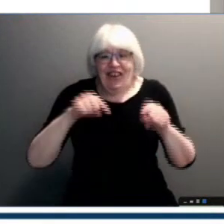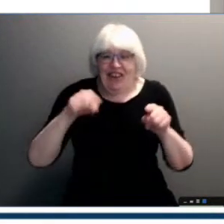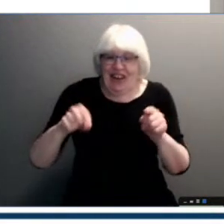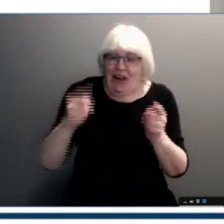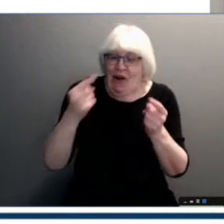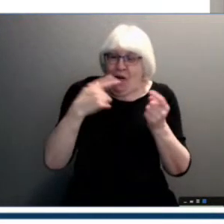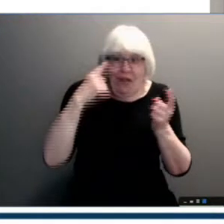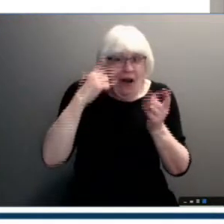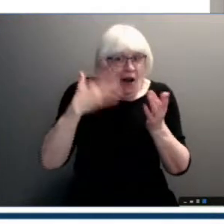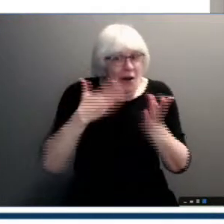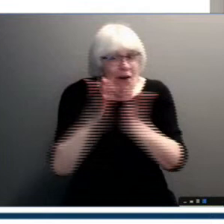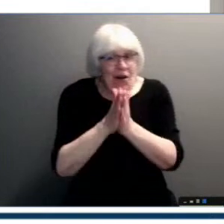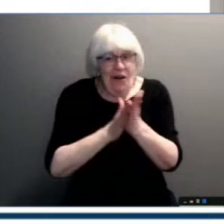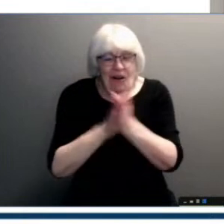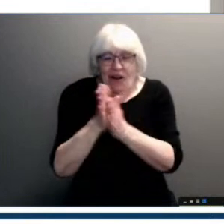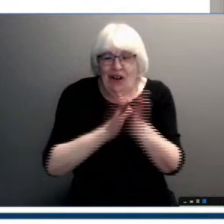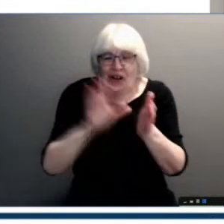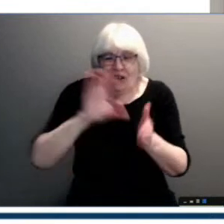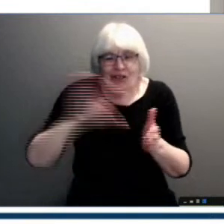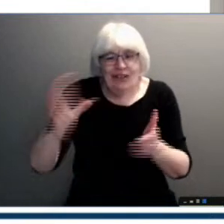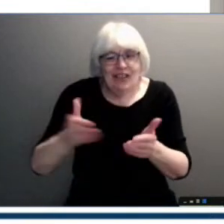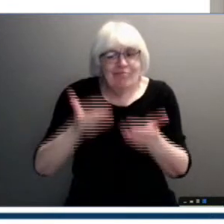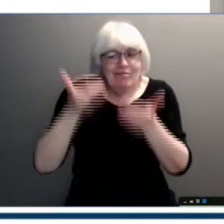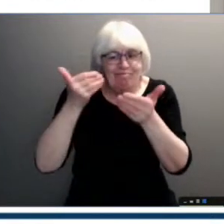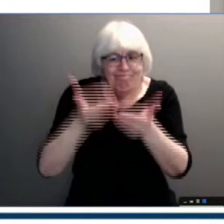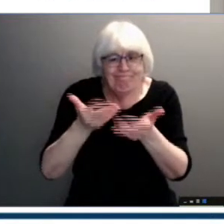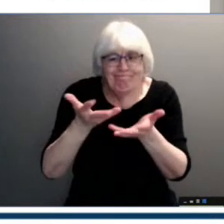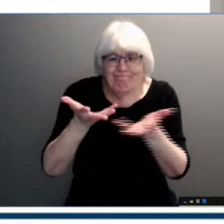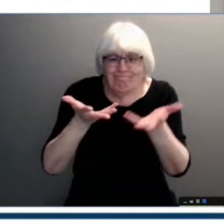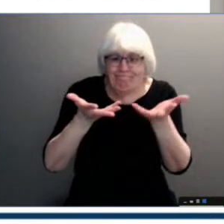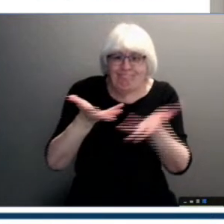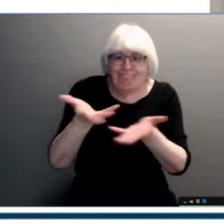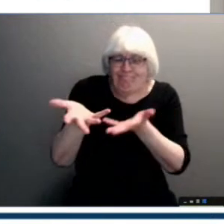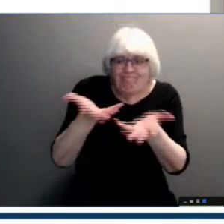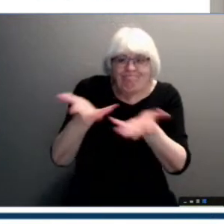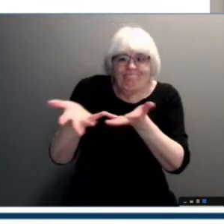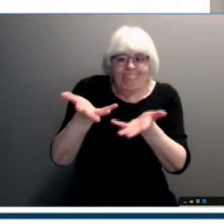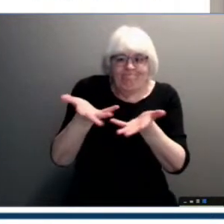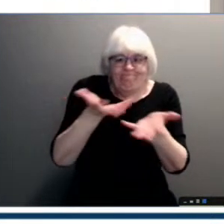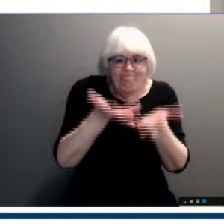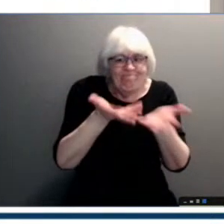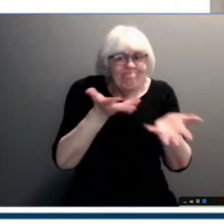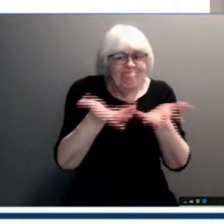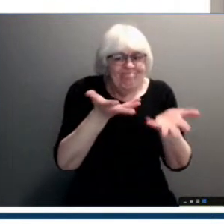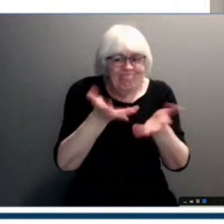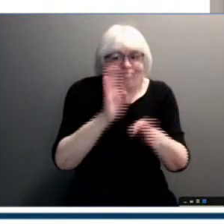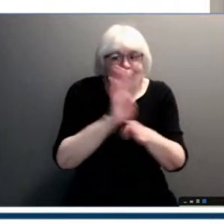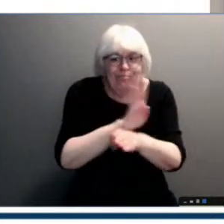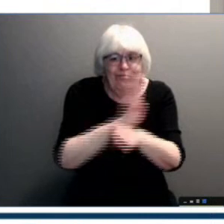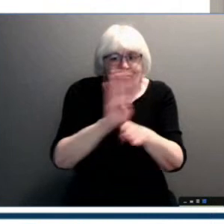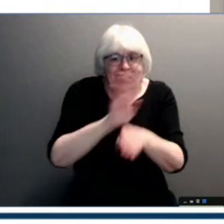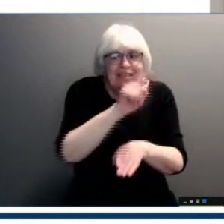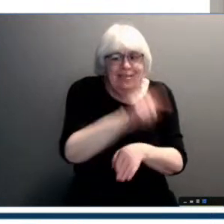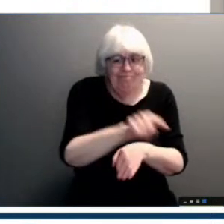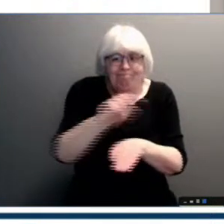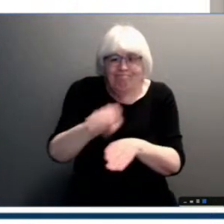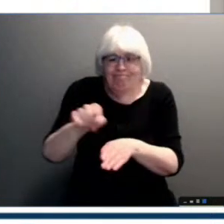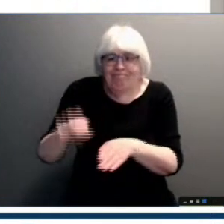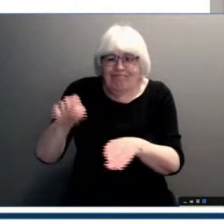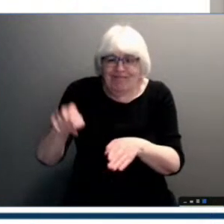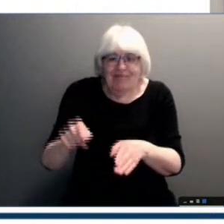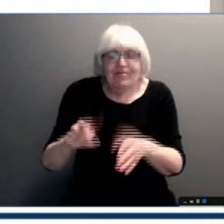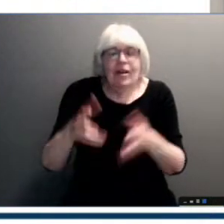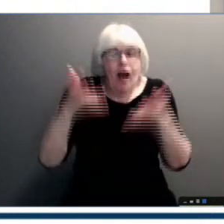many businesses. We see the need and we want to help. So we're announcing today